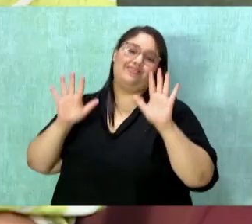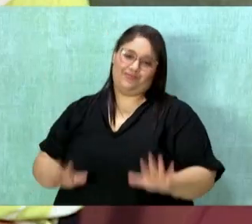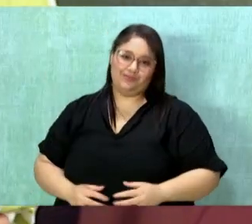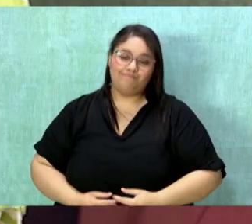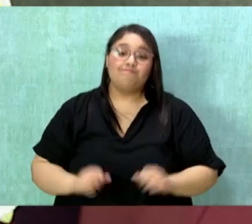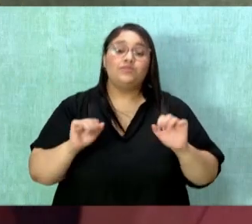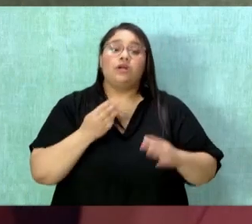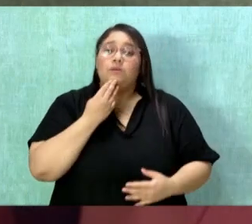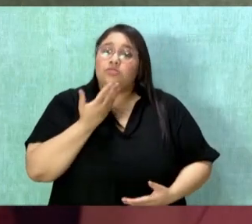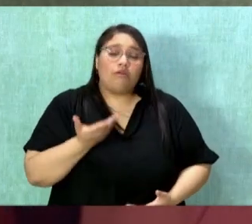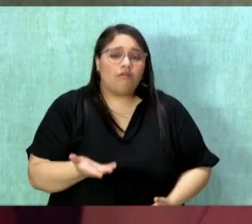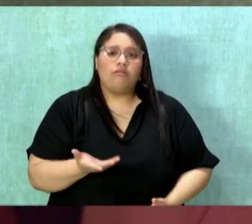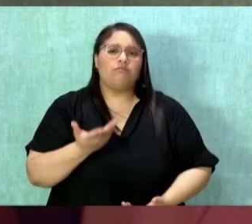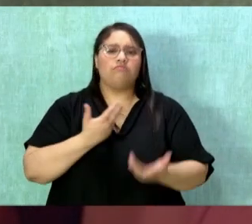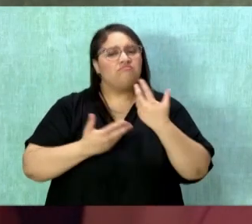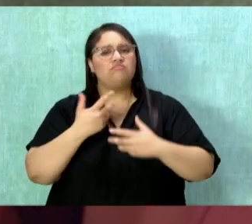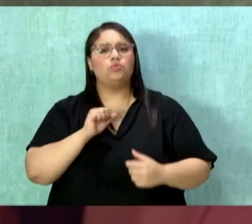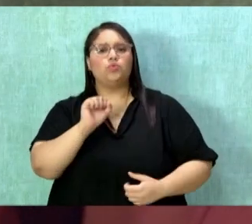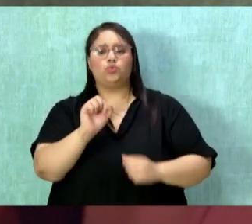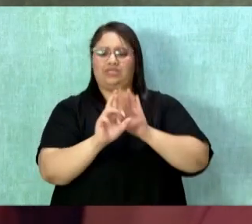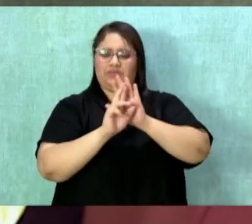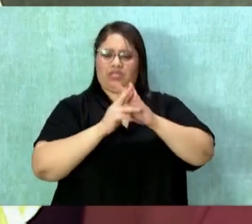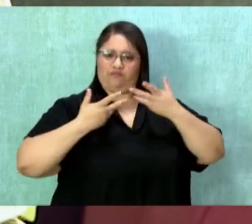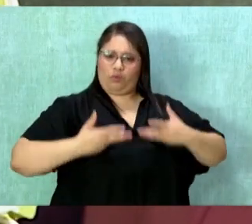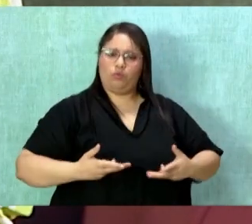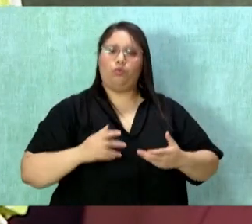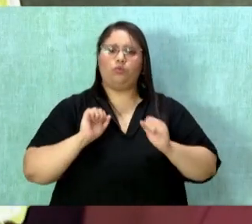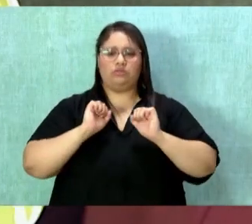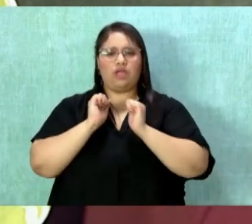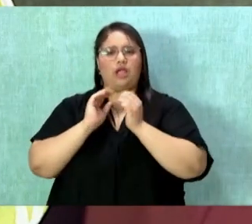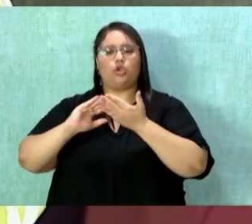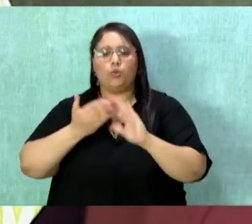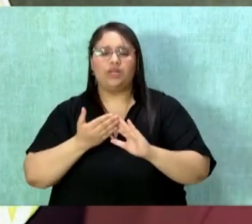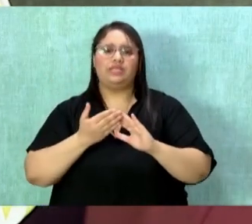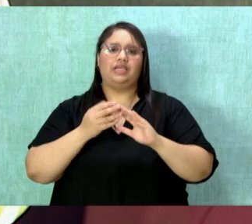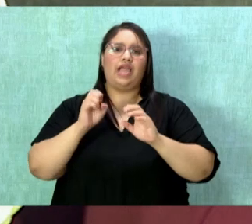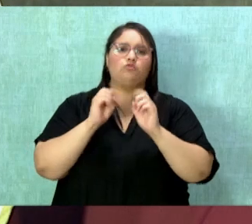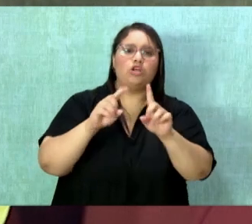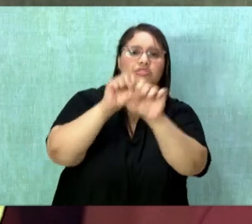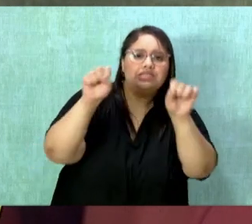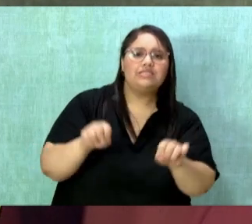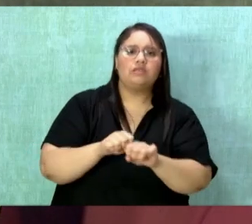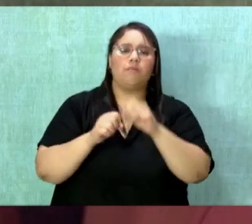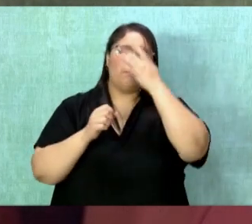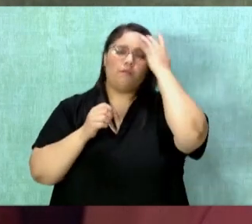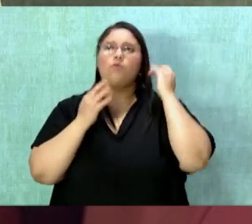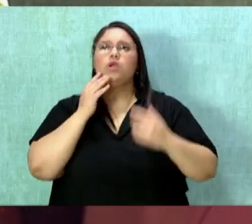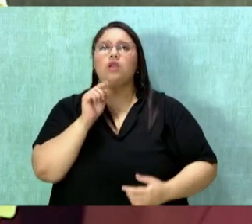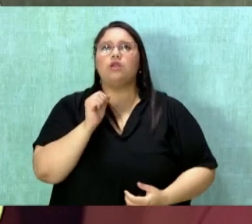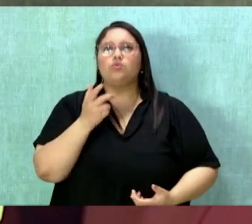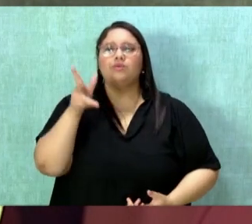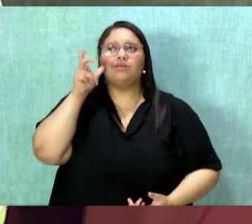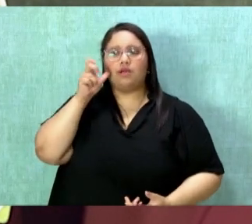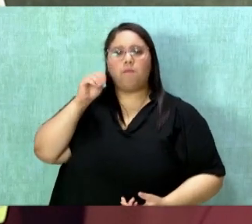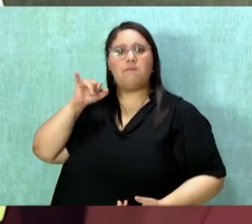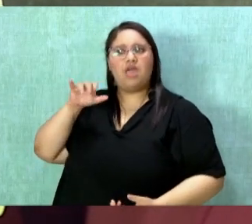Promise. Michelle, Yes. what does this represent for you and the community and the education system when you